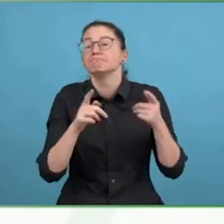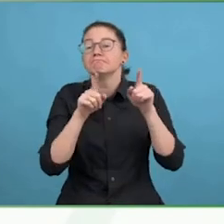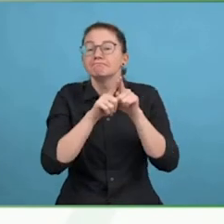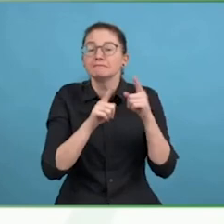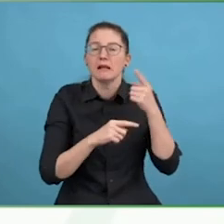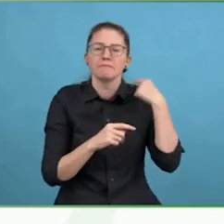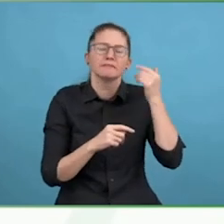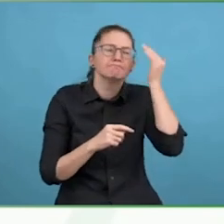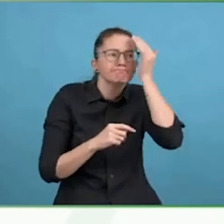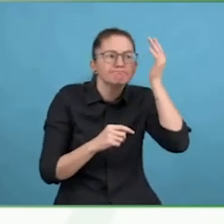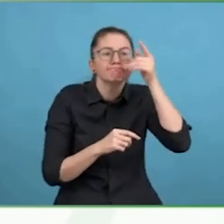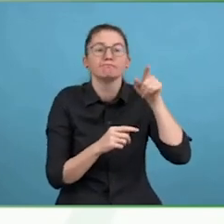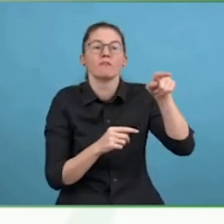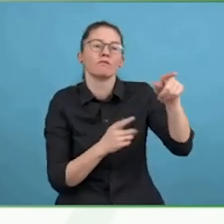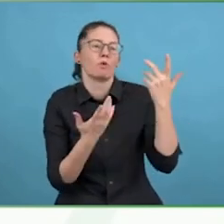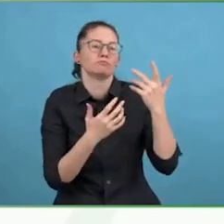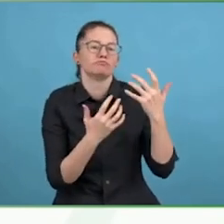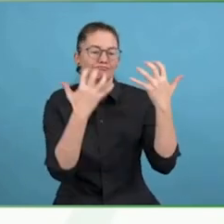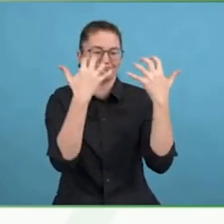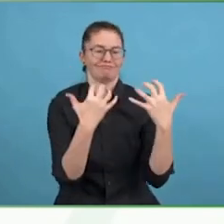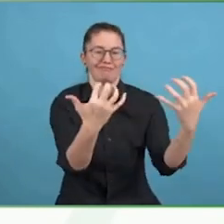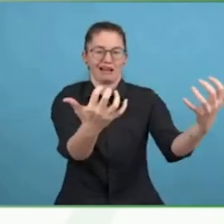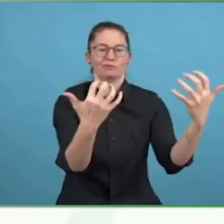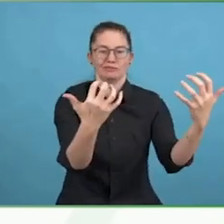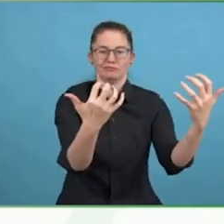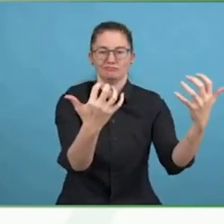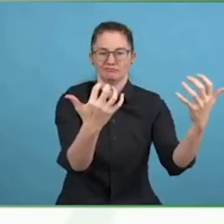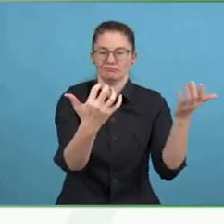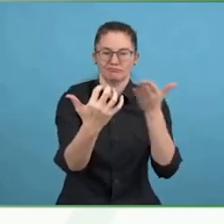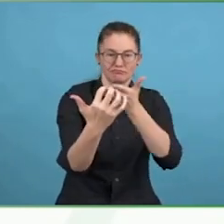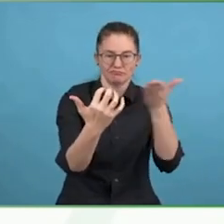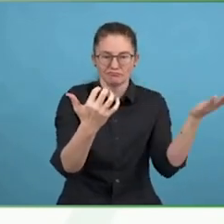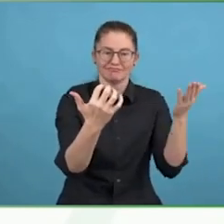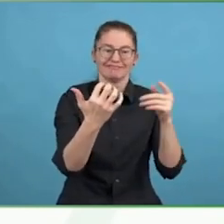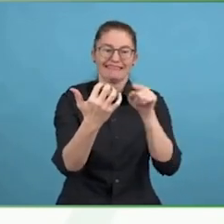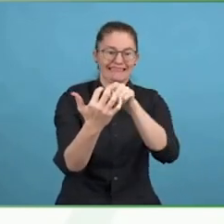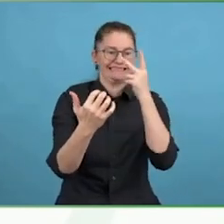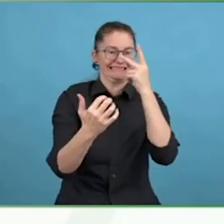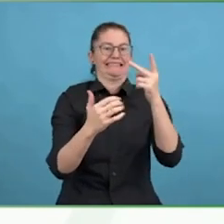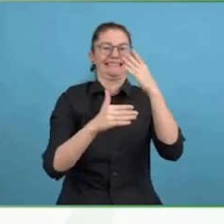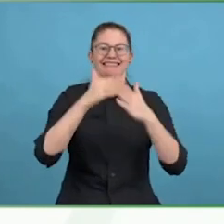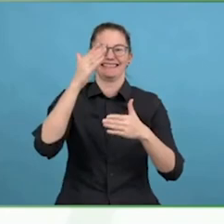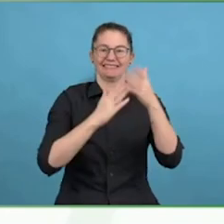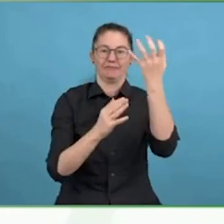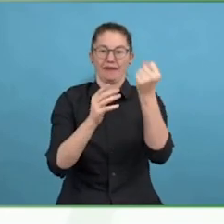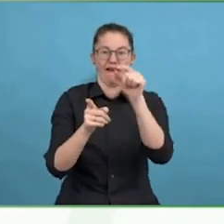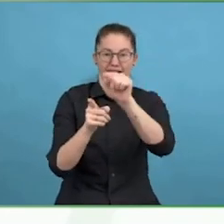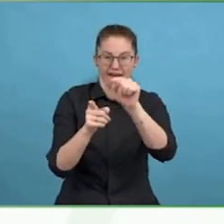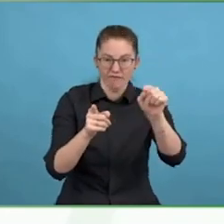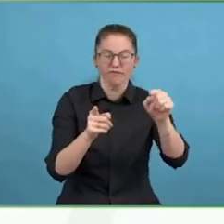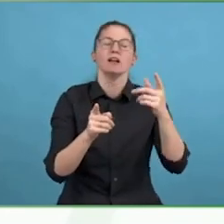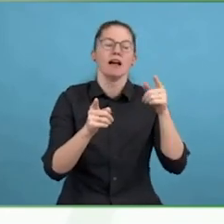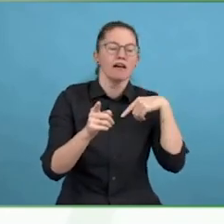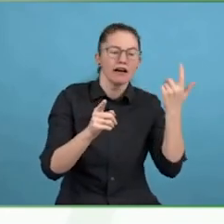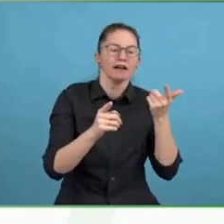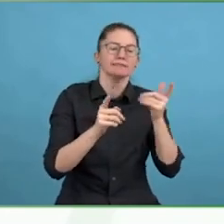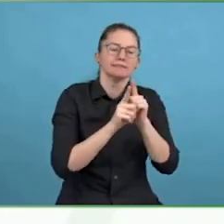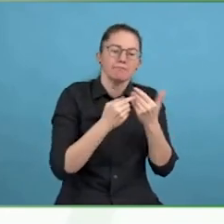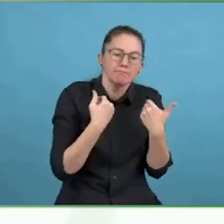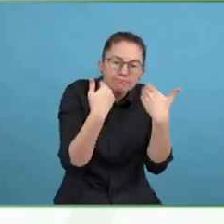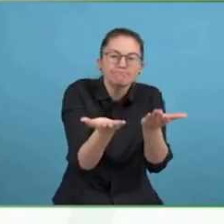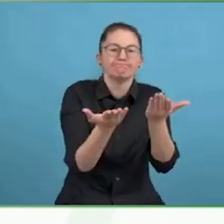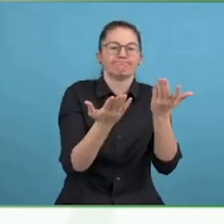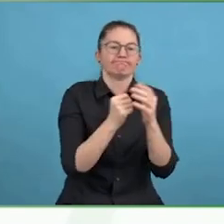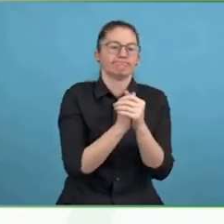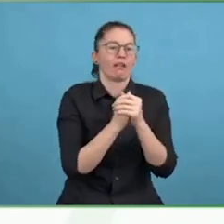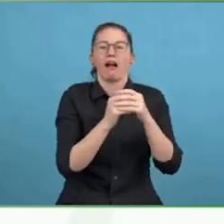with disability, we adopt videos with sign language. And finally, for